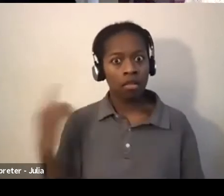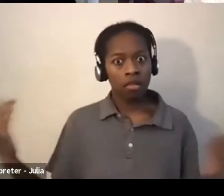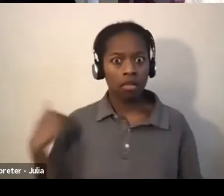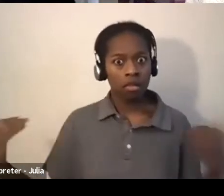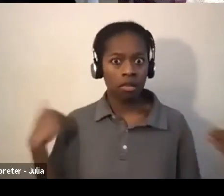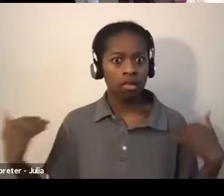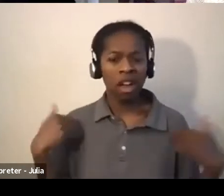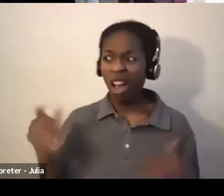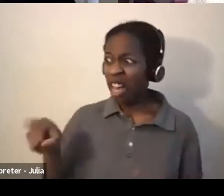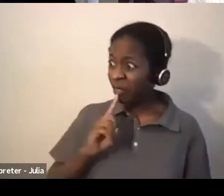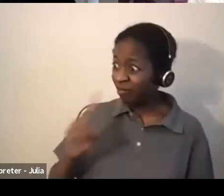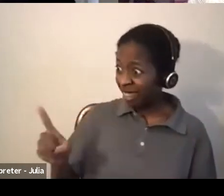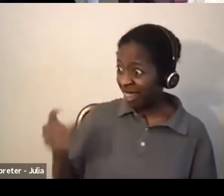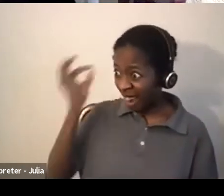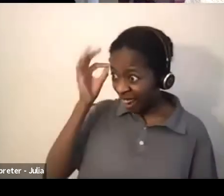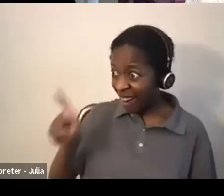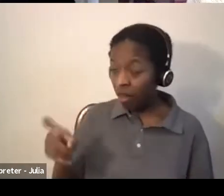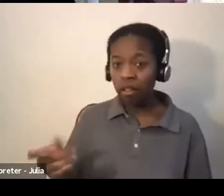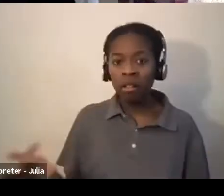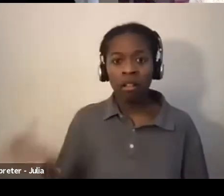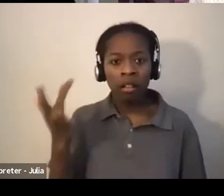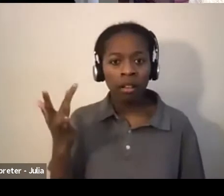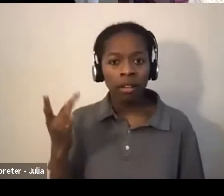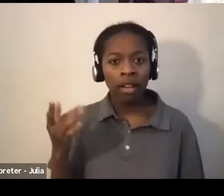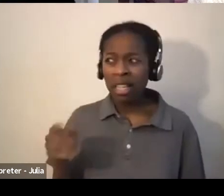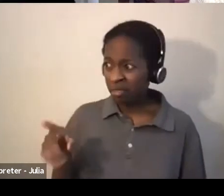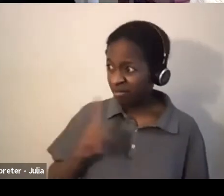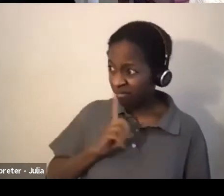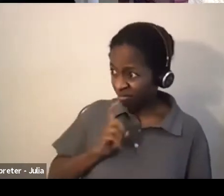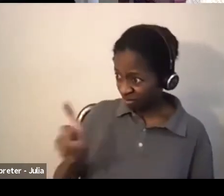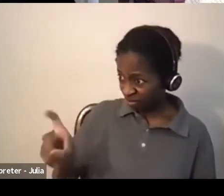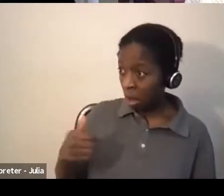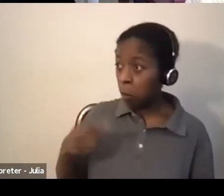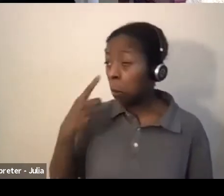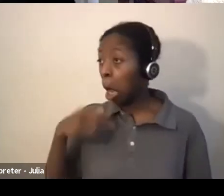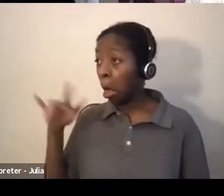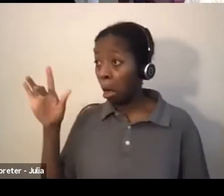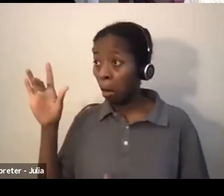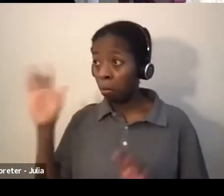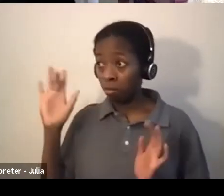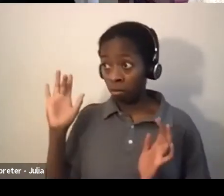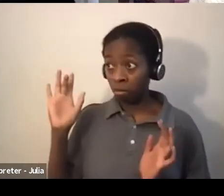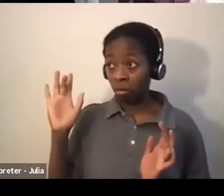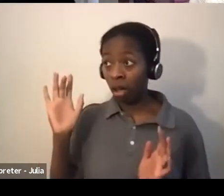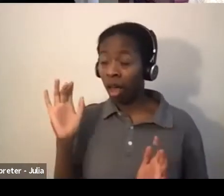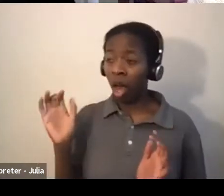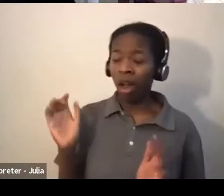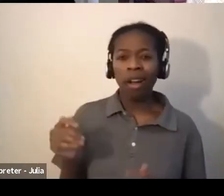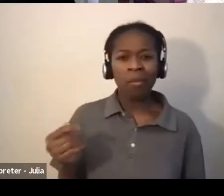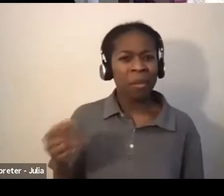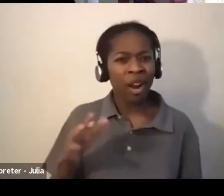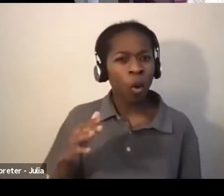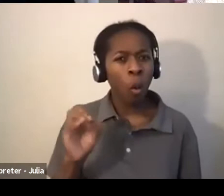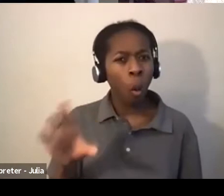like, is that your real hair? Well, are you sure? Can I touch your hair? Or maybe not even asking,